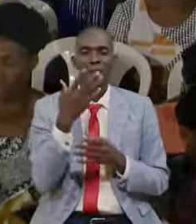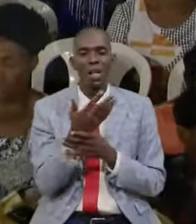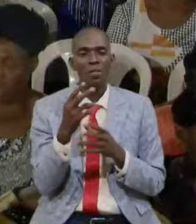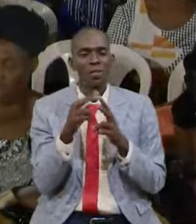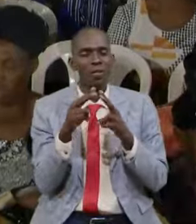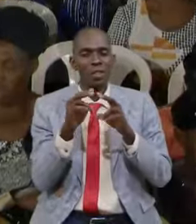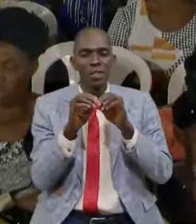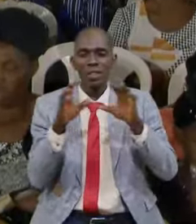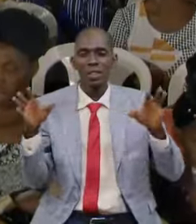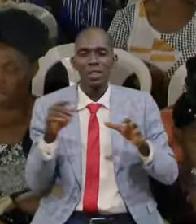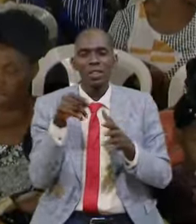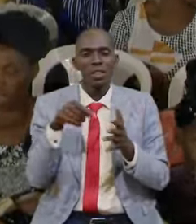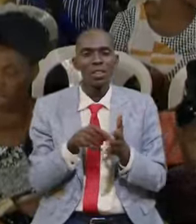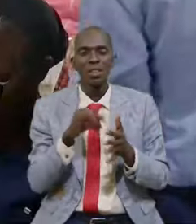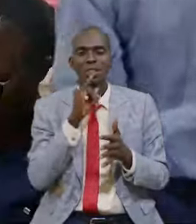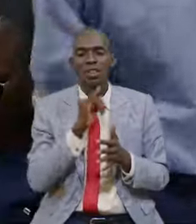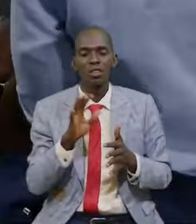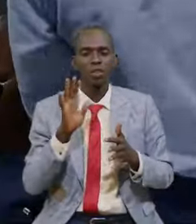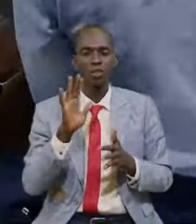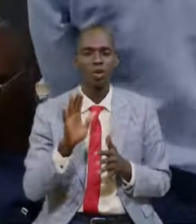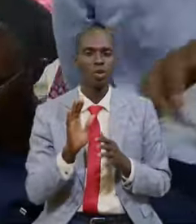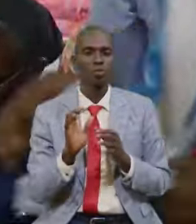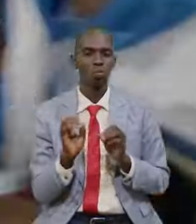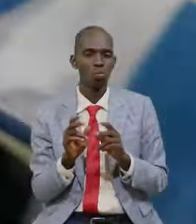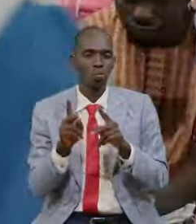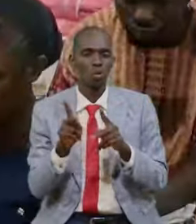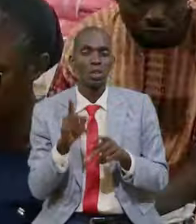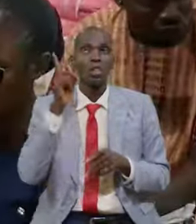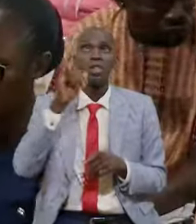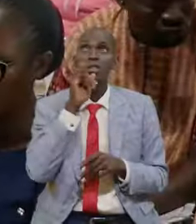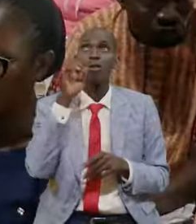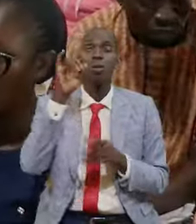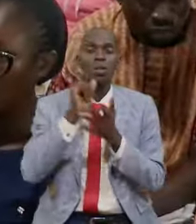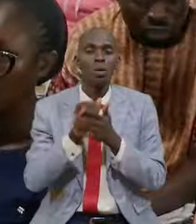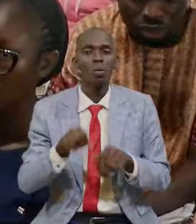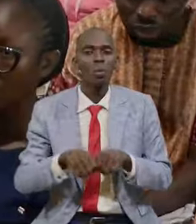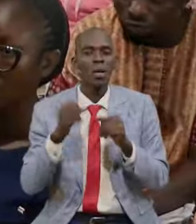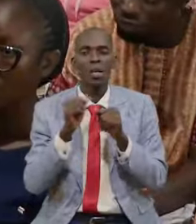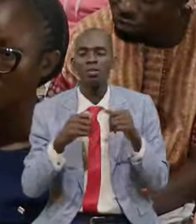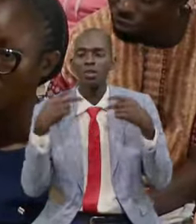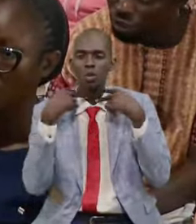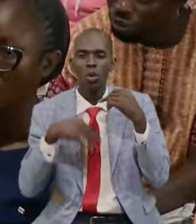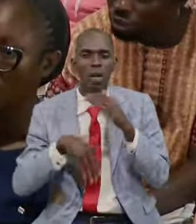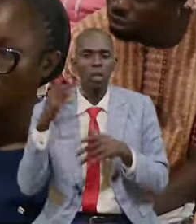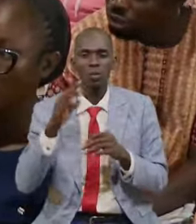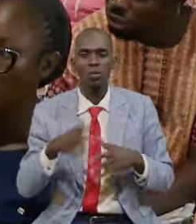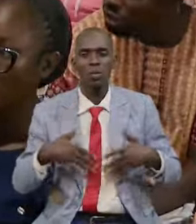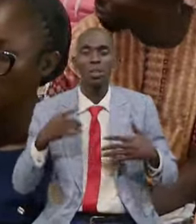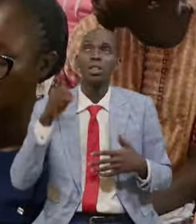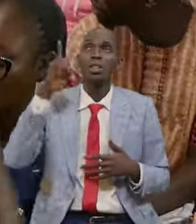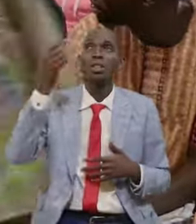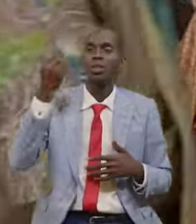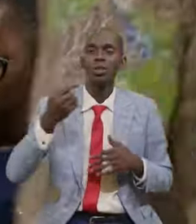is your chance. It's the one that will break every yoke in your life. Is the one that will destroy all the works of